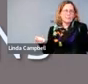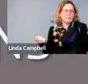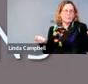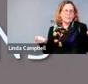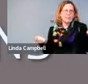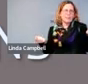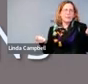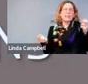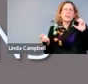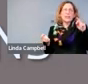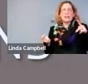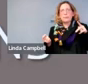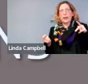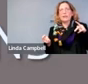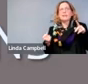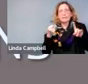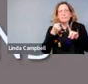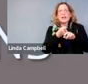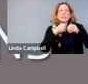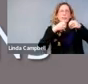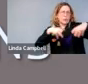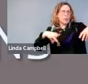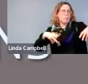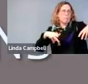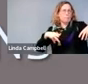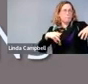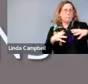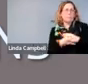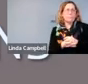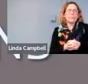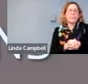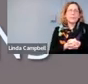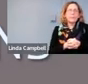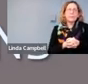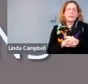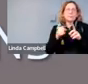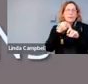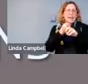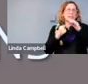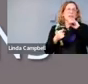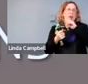But they're all finding the same thing. Tame pickerel is impacting the food web.